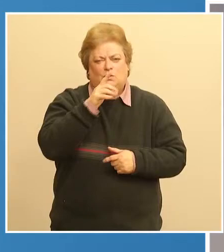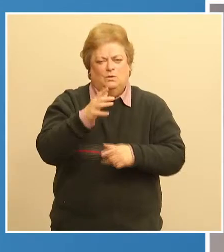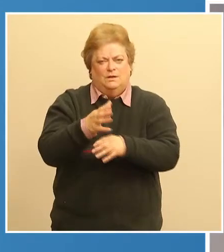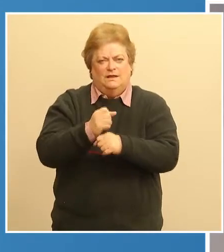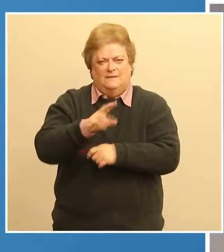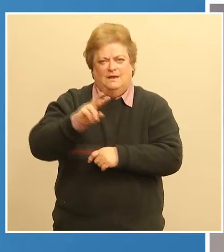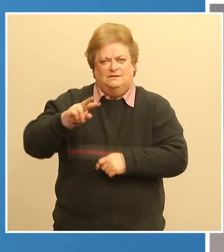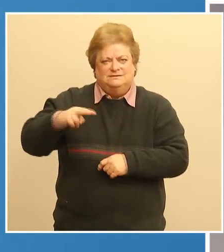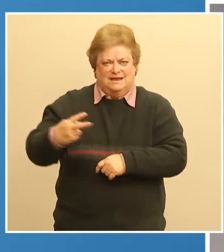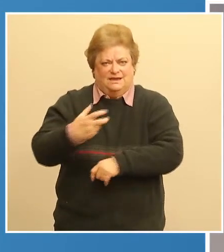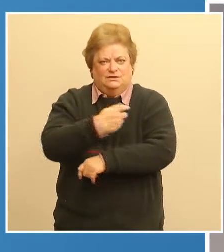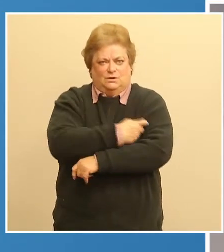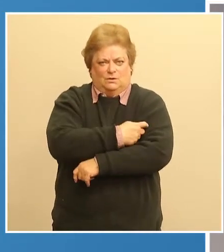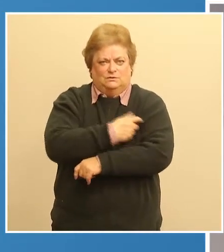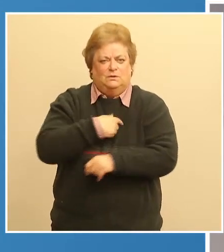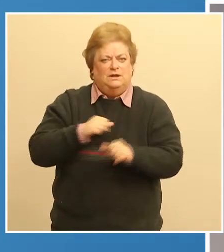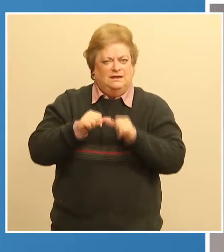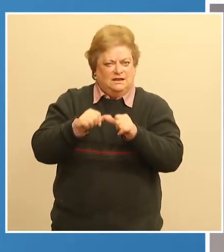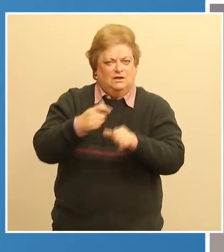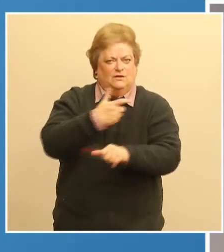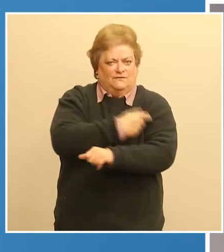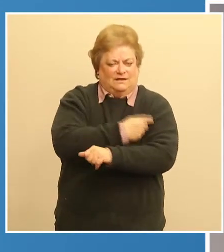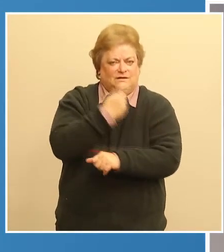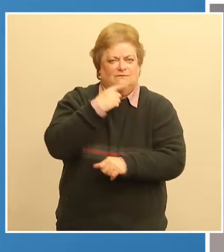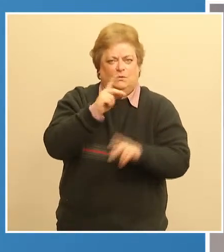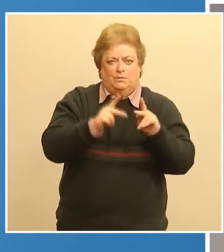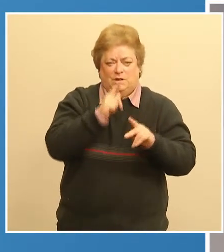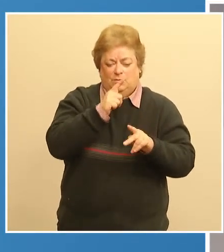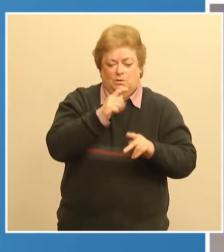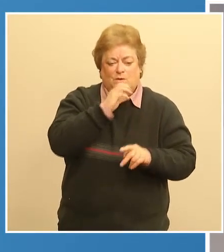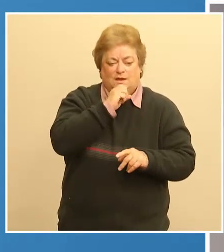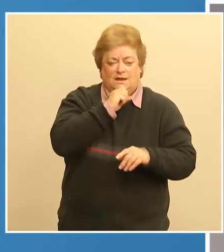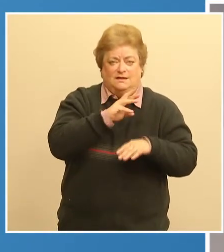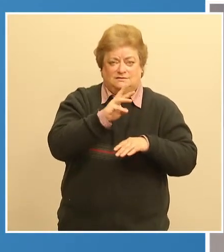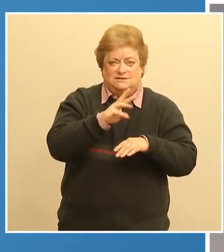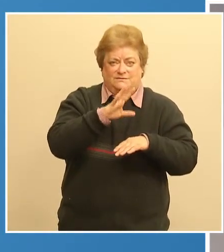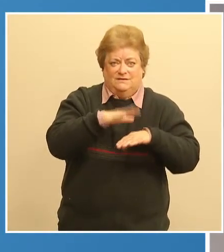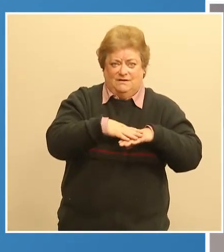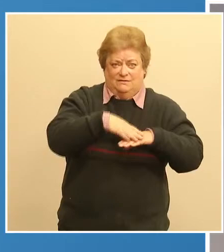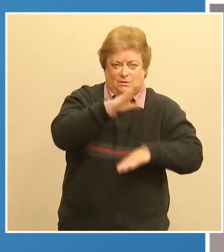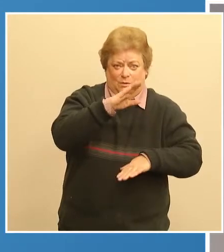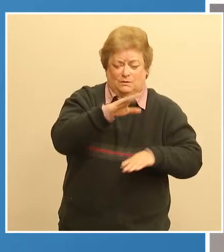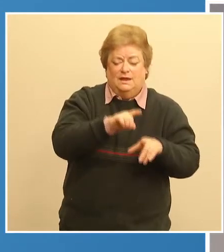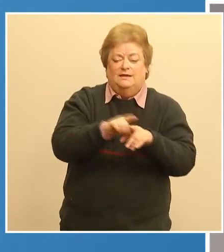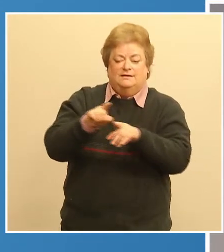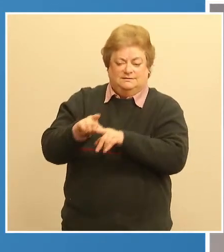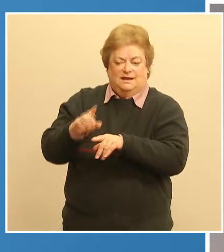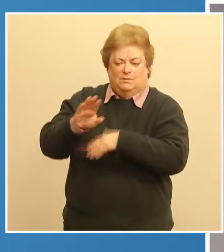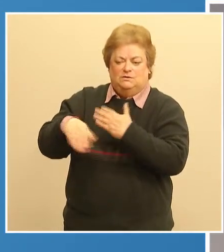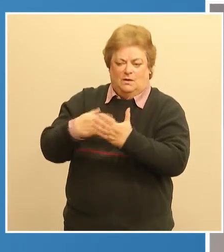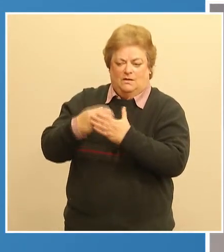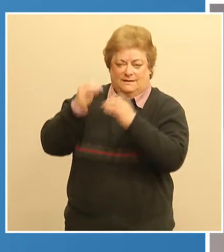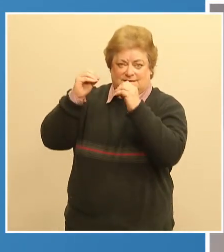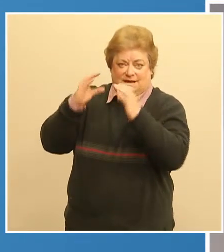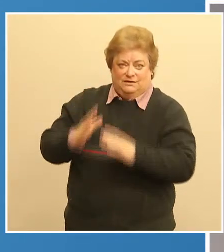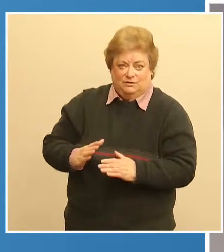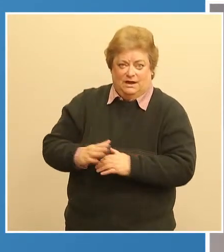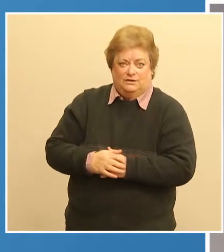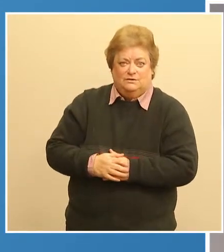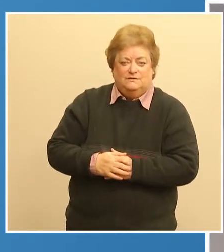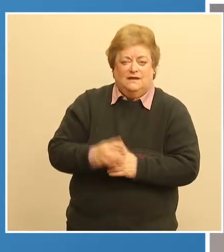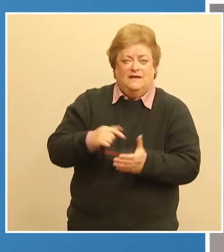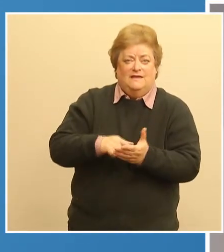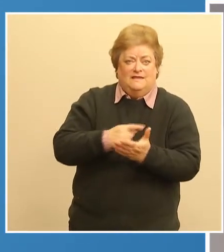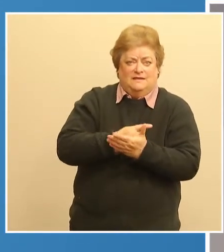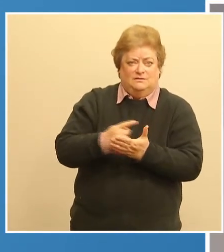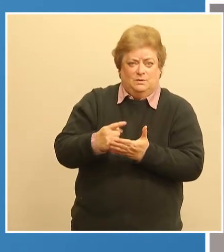second doses. We will continue vaccinating residents aged 65 and older, as well as educators. This